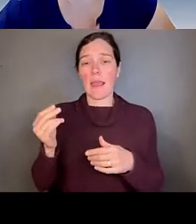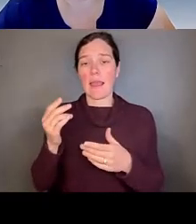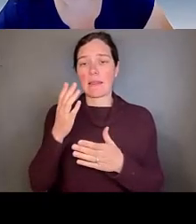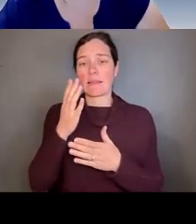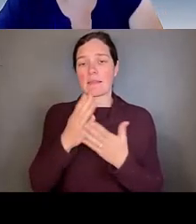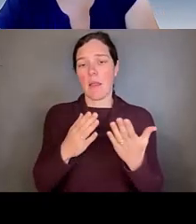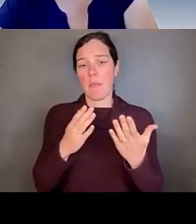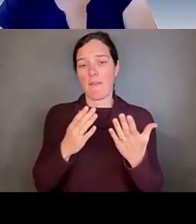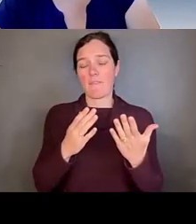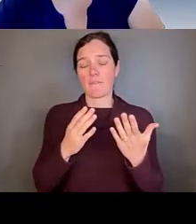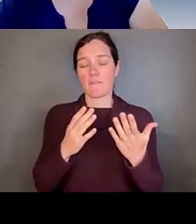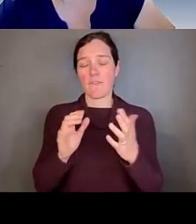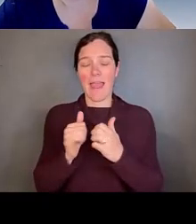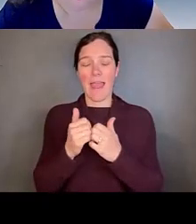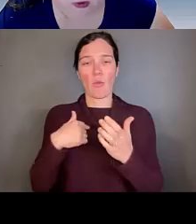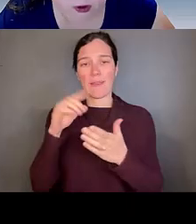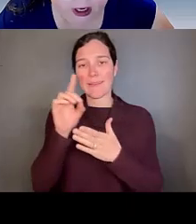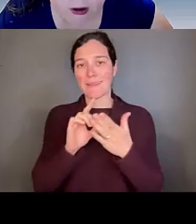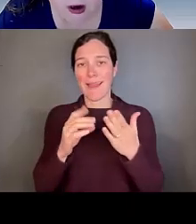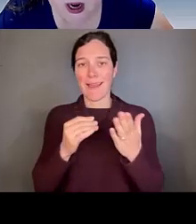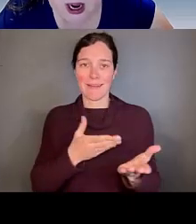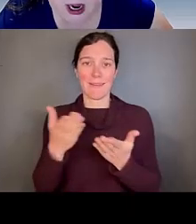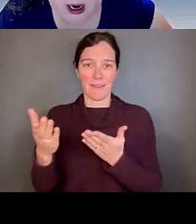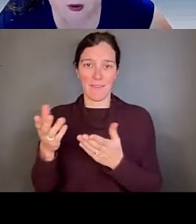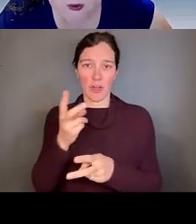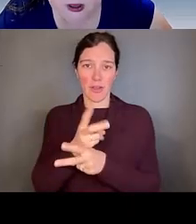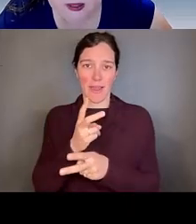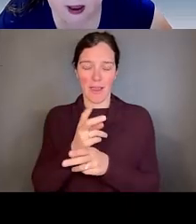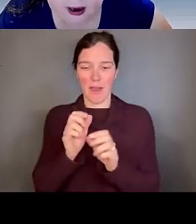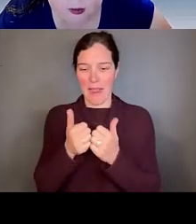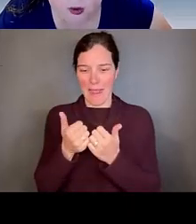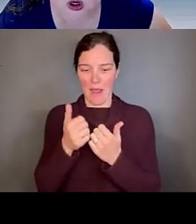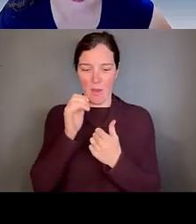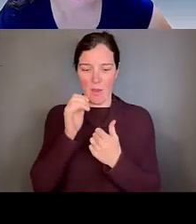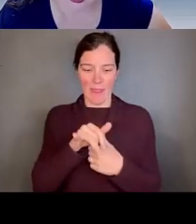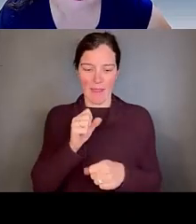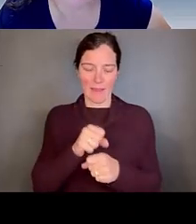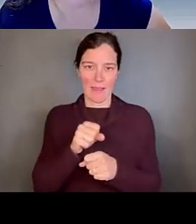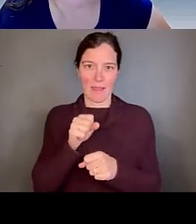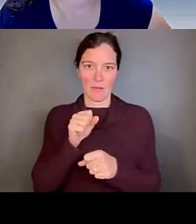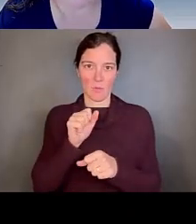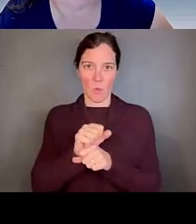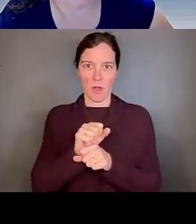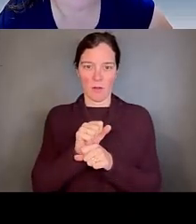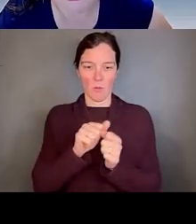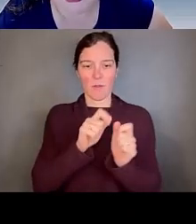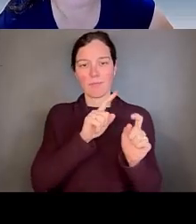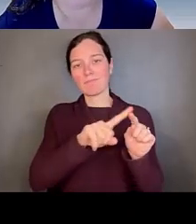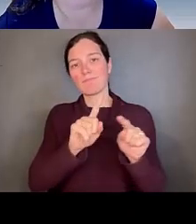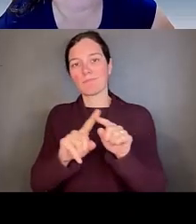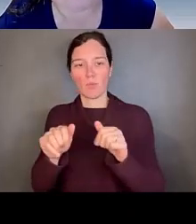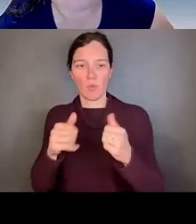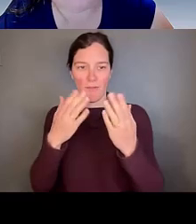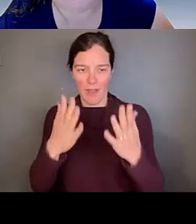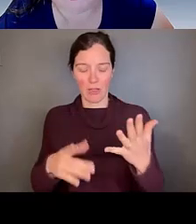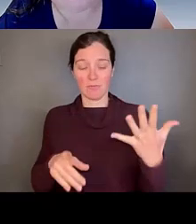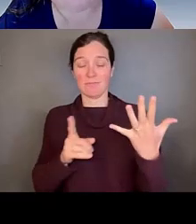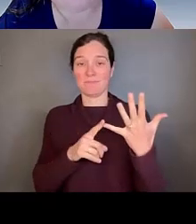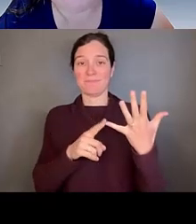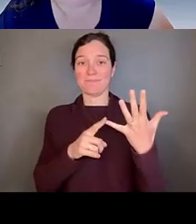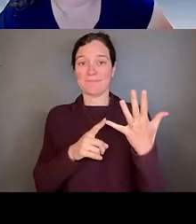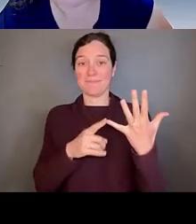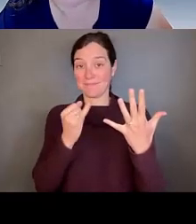some of those, the way that we design and deliver care, how that can work across providers as well. And then